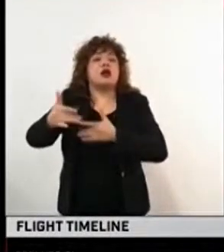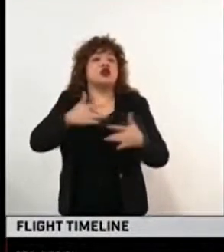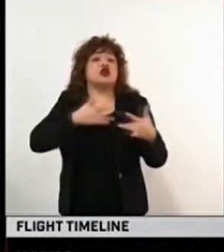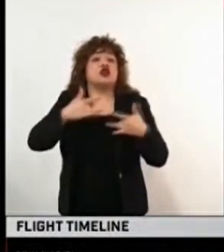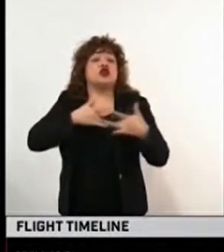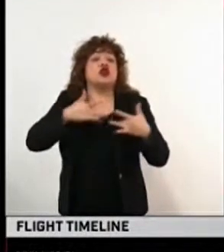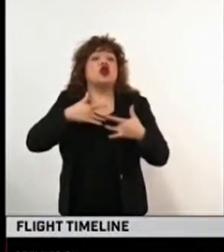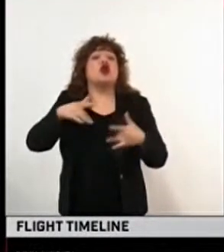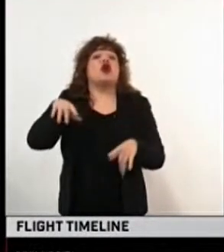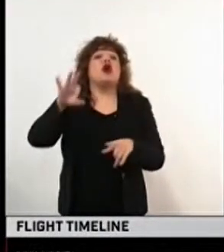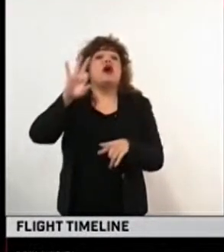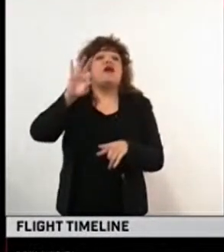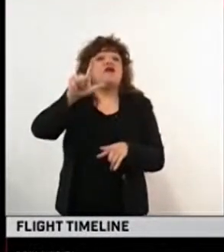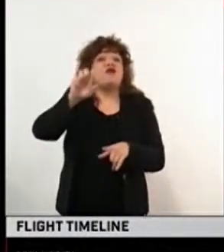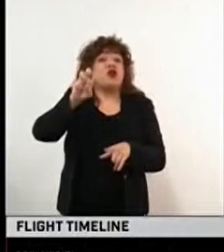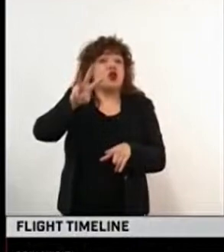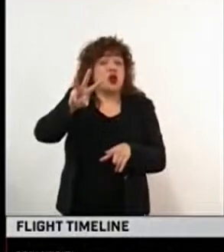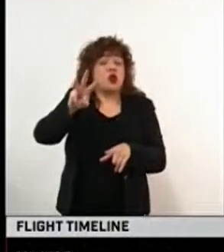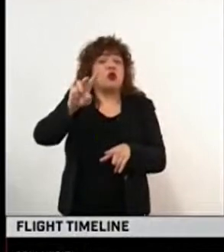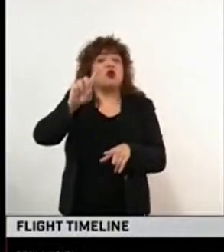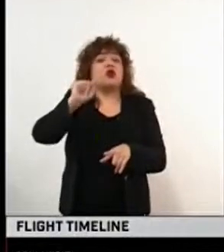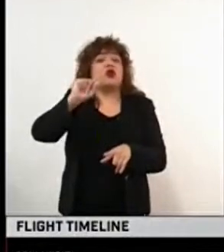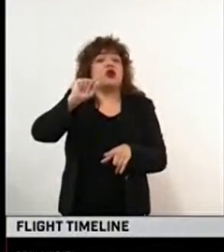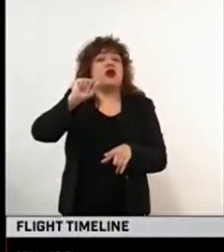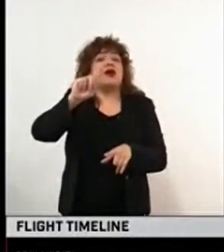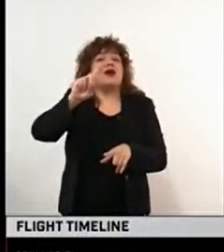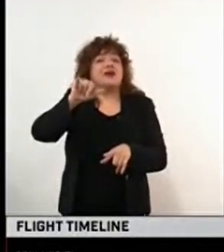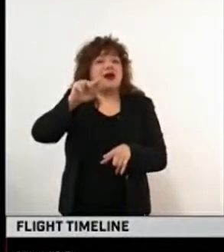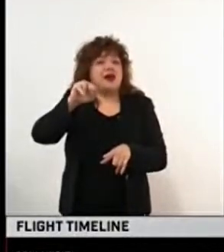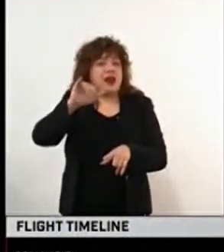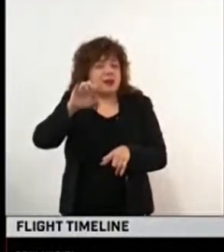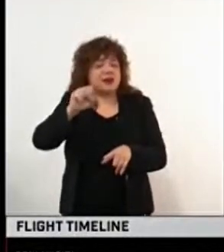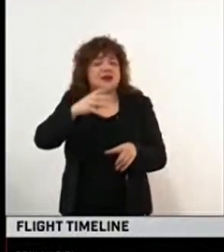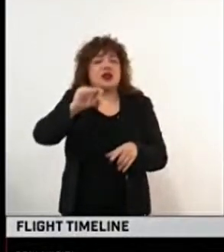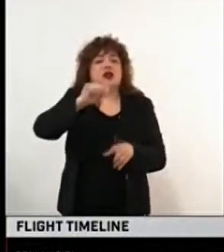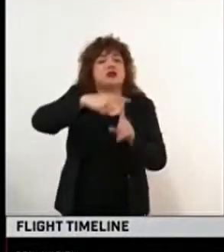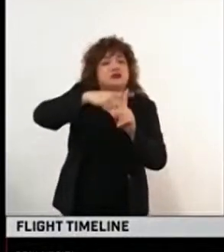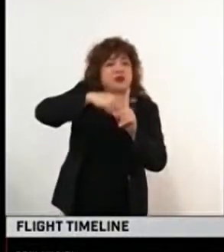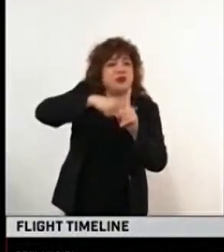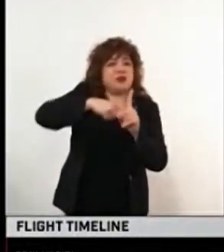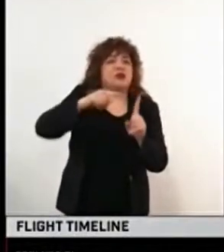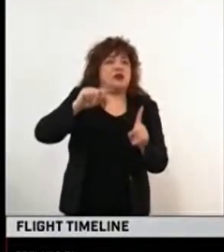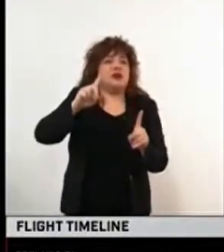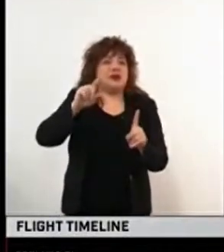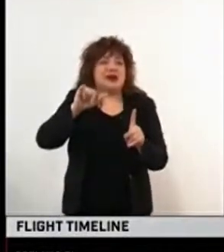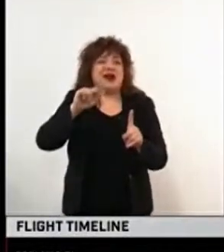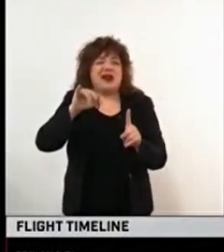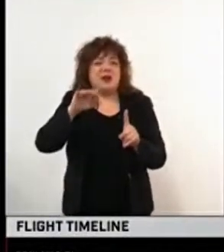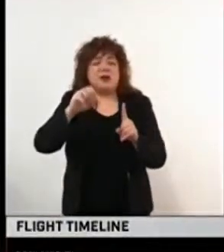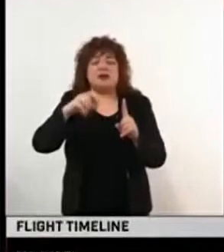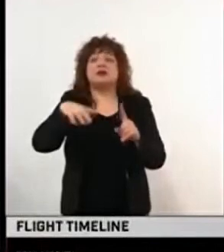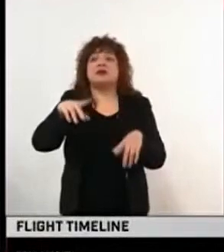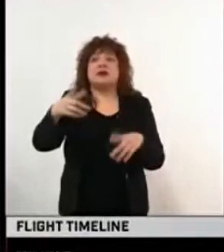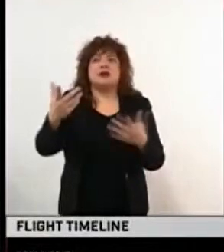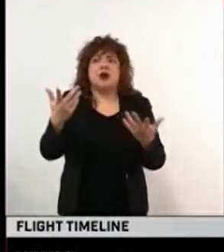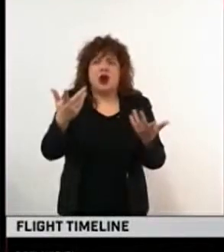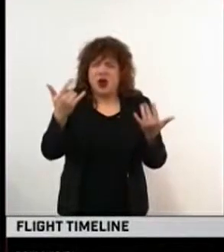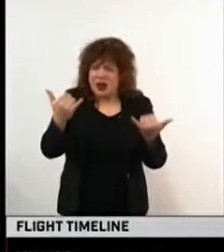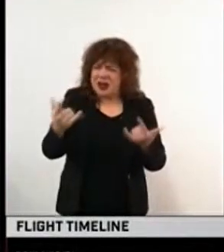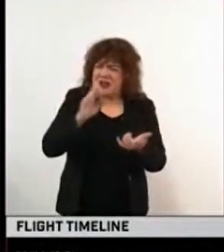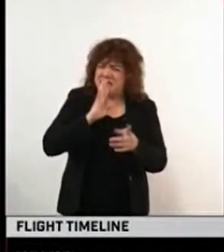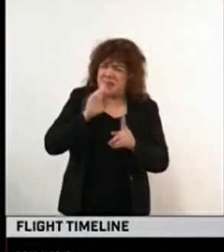well. Now, Spencer, I heard you mention a barbecue roll. Is anyone else hungry, or did I just miss lunch? Ooh, what's your